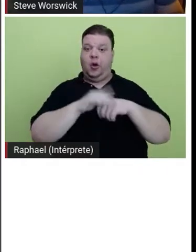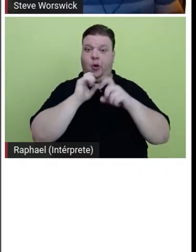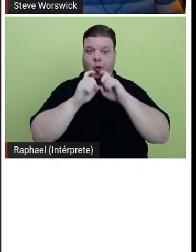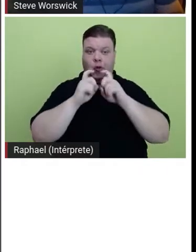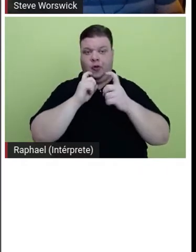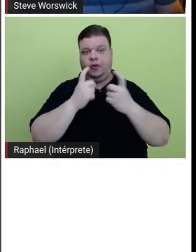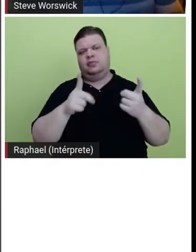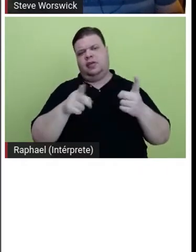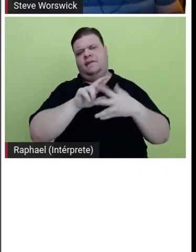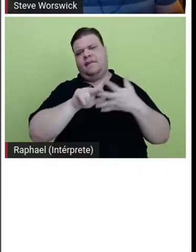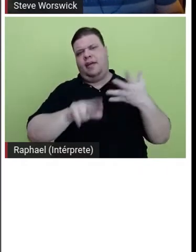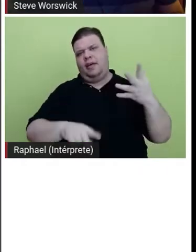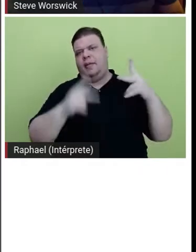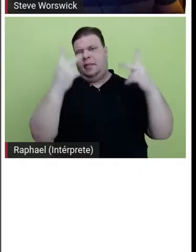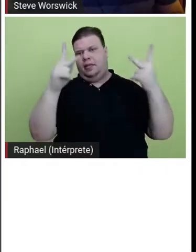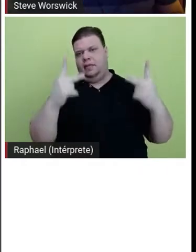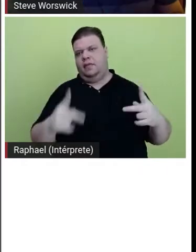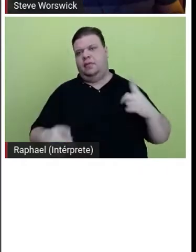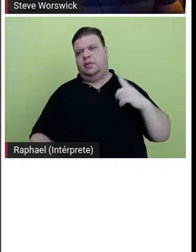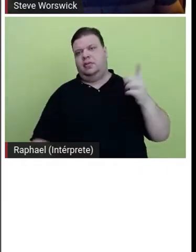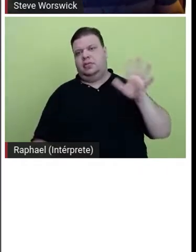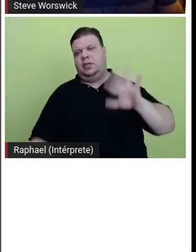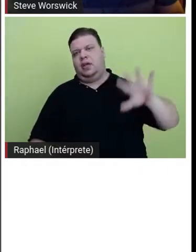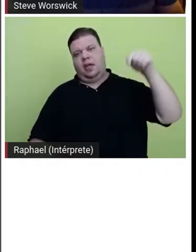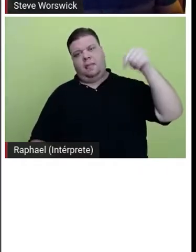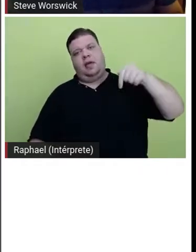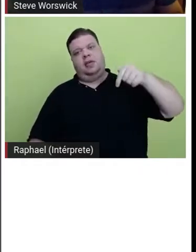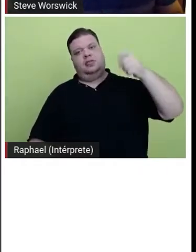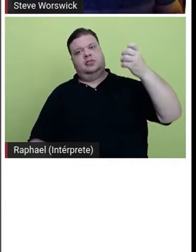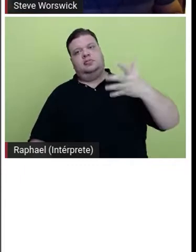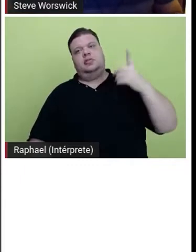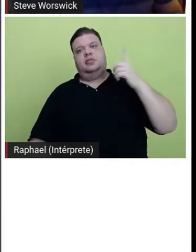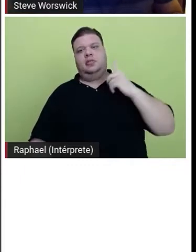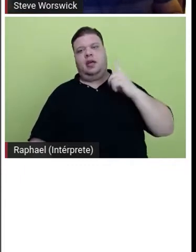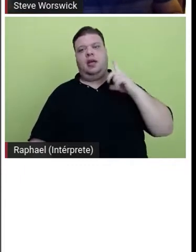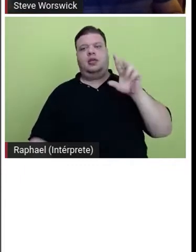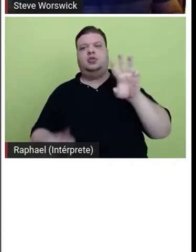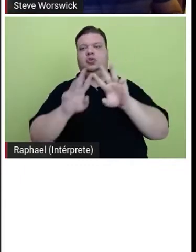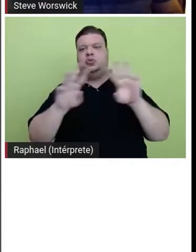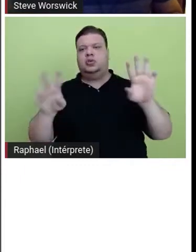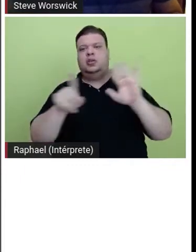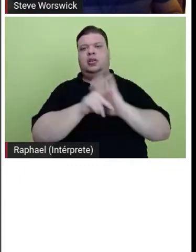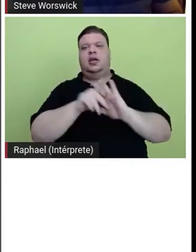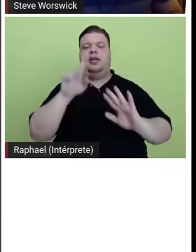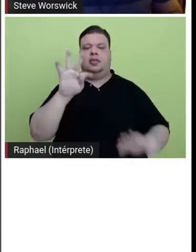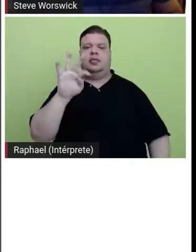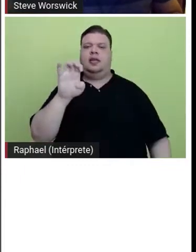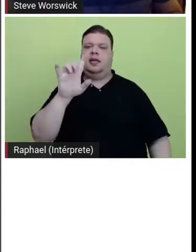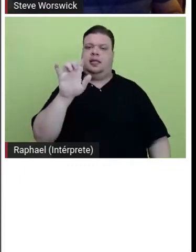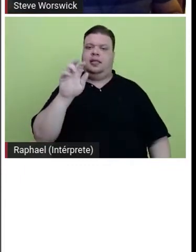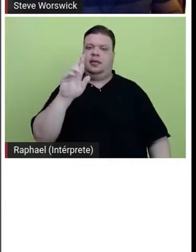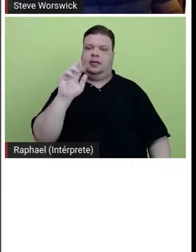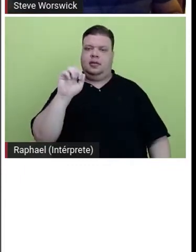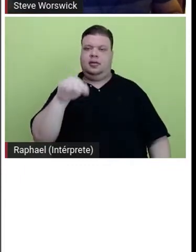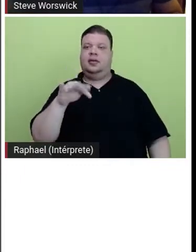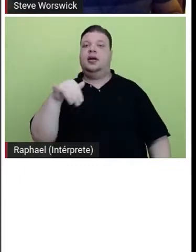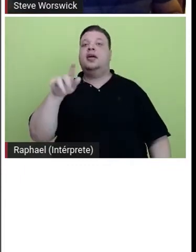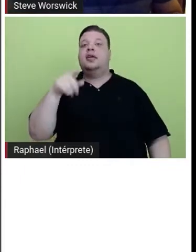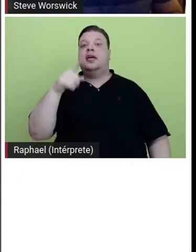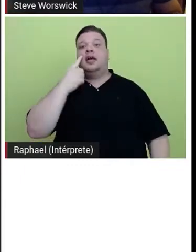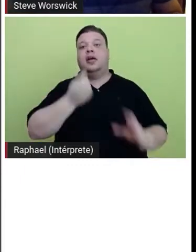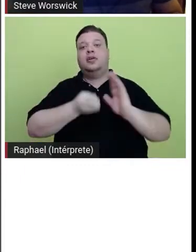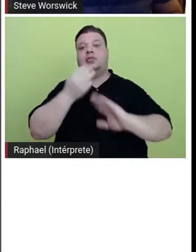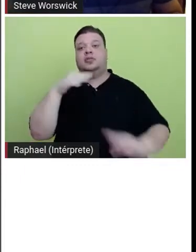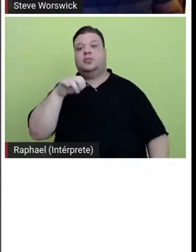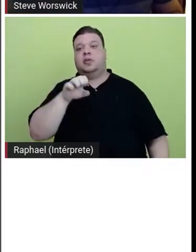thing. Now, how it looks like at the moment, I hope this video is sort of coming across to you. This is the current way it